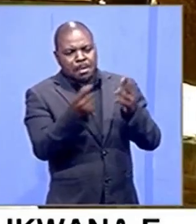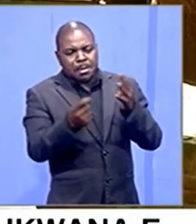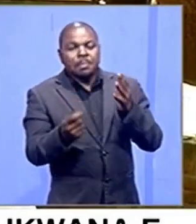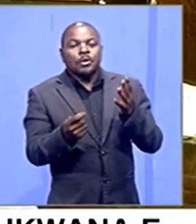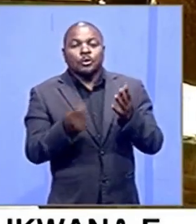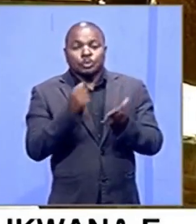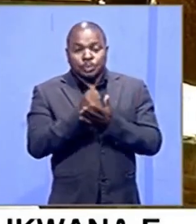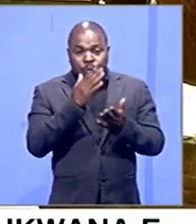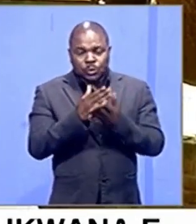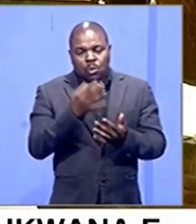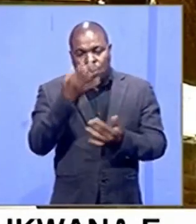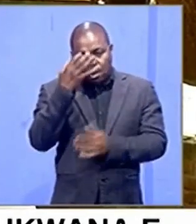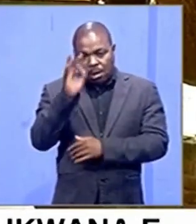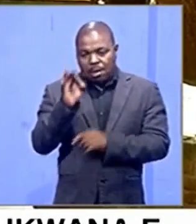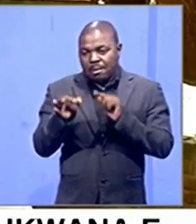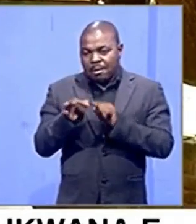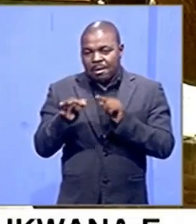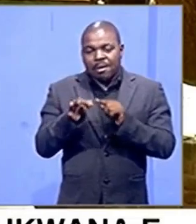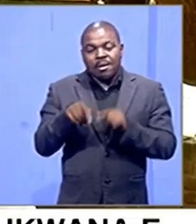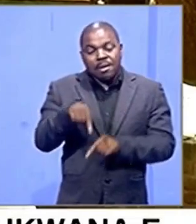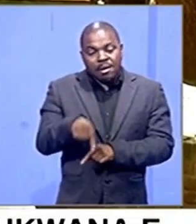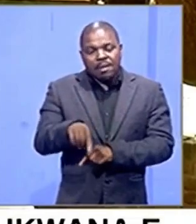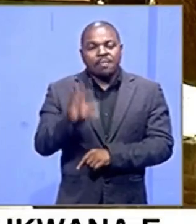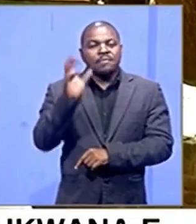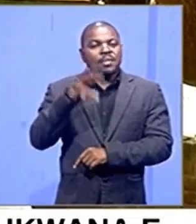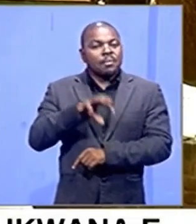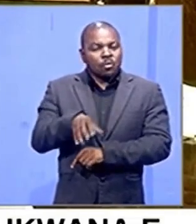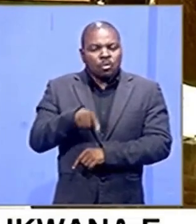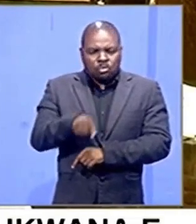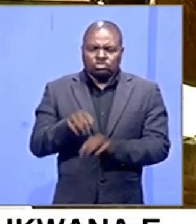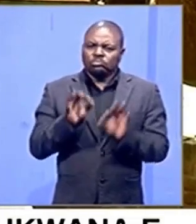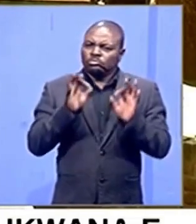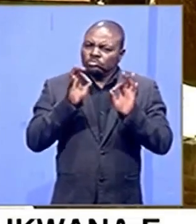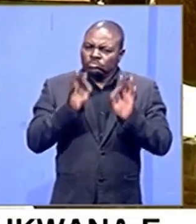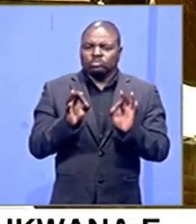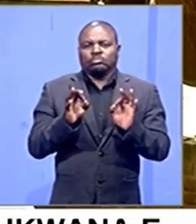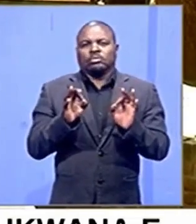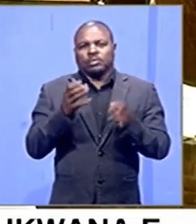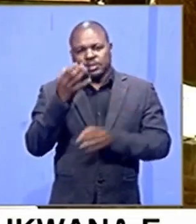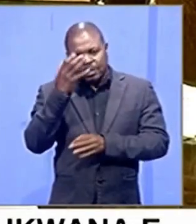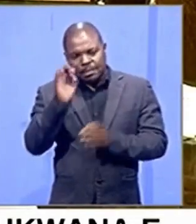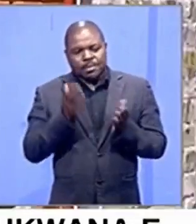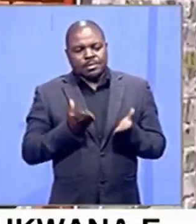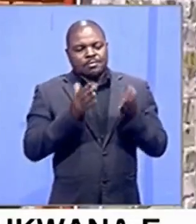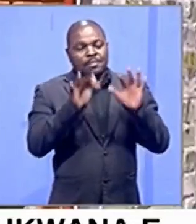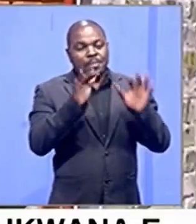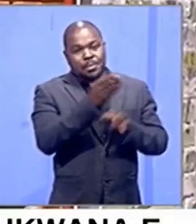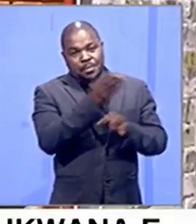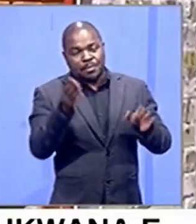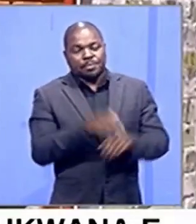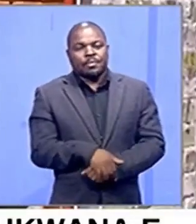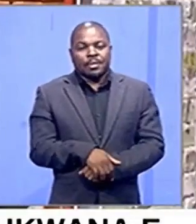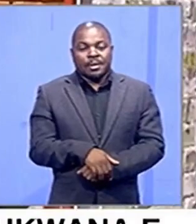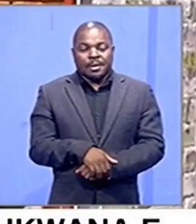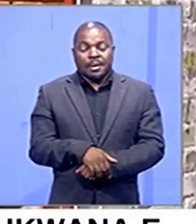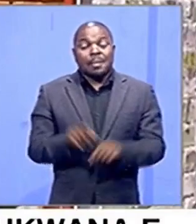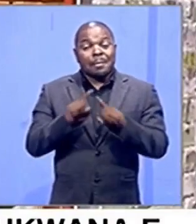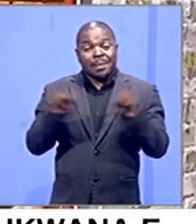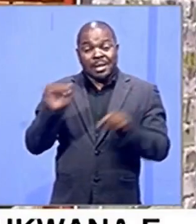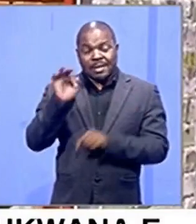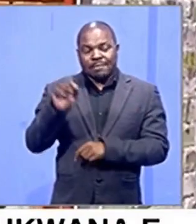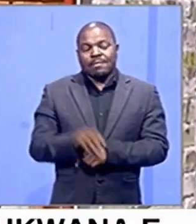gore puso ya profensi ya Freistata e nne puso e leng gore e direla baagi. Empa ha e le gore